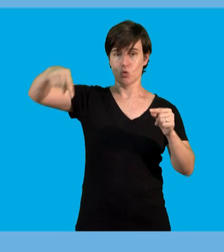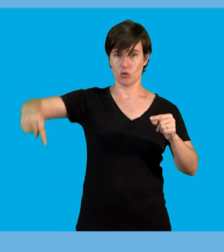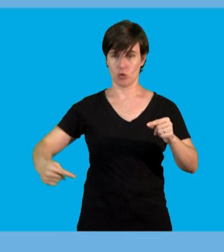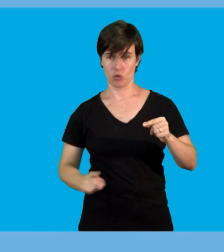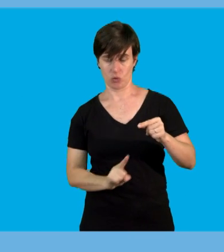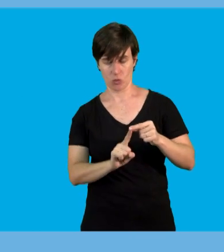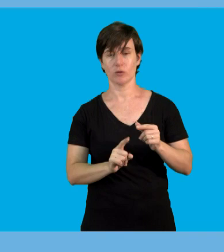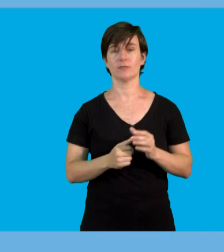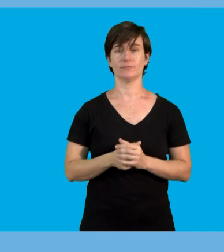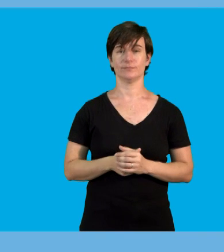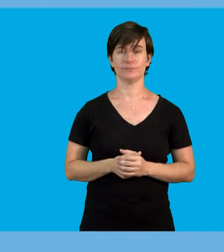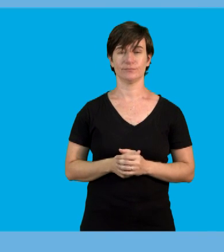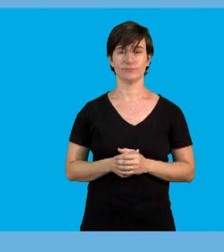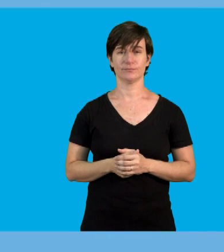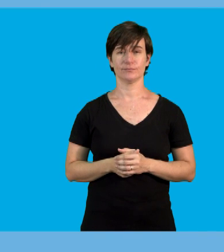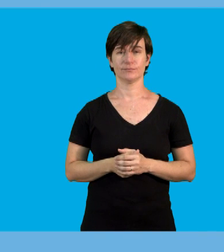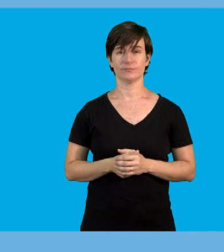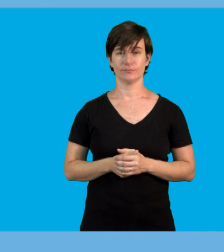in a circuit.